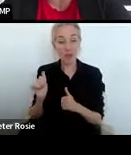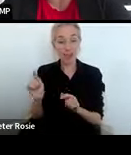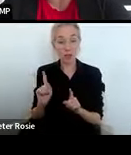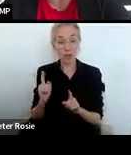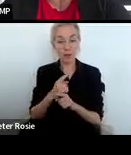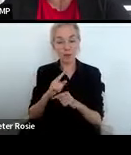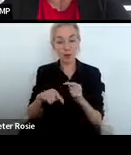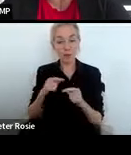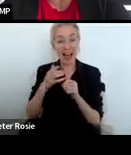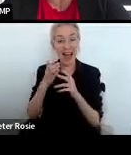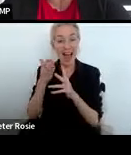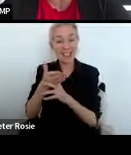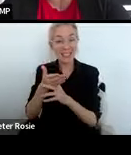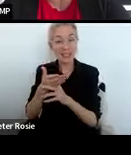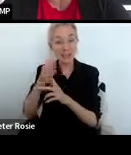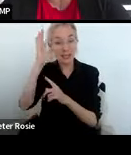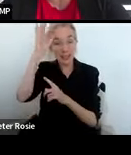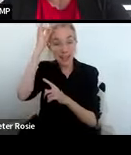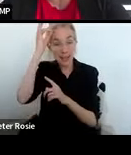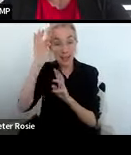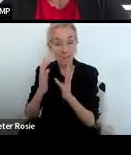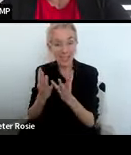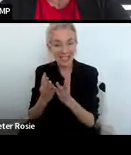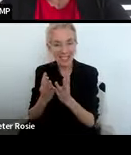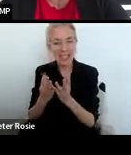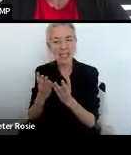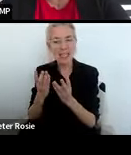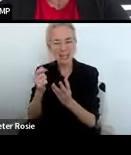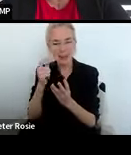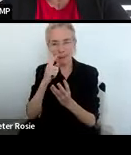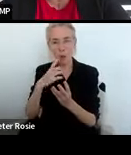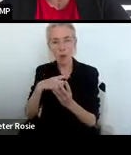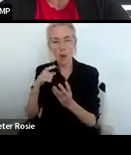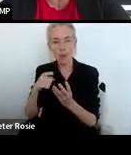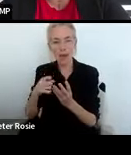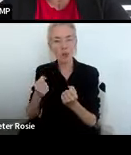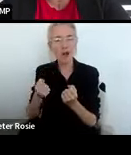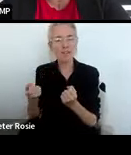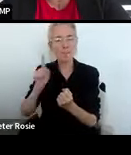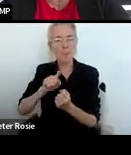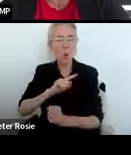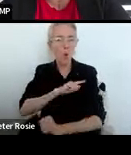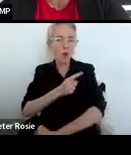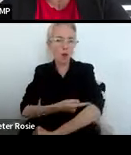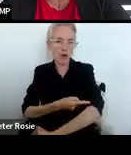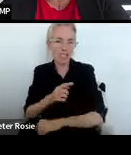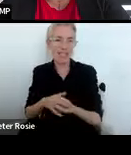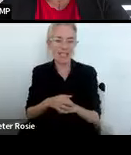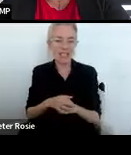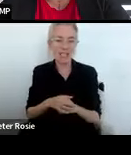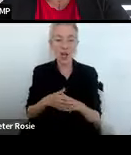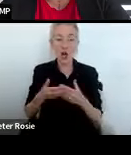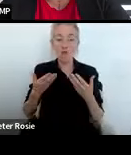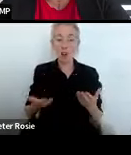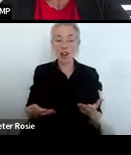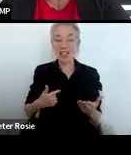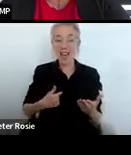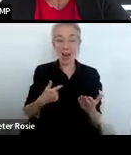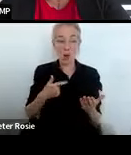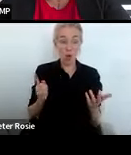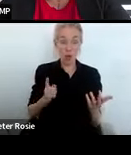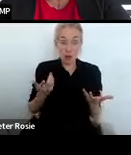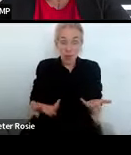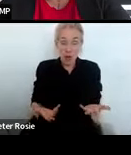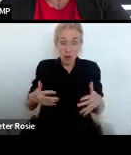of the committee powers, because what we're trying to do is improve this bill, and you know, there is